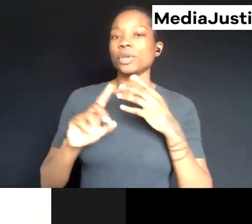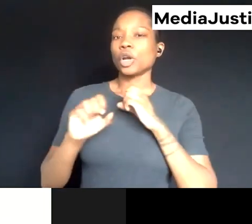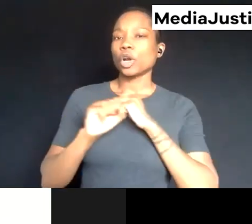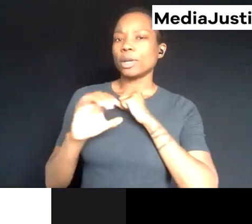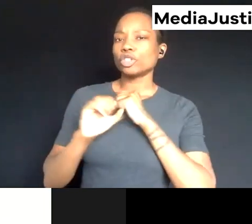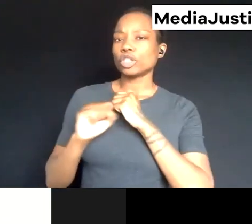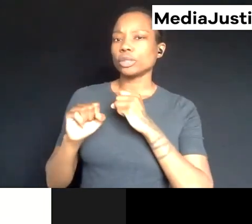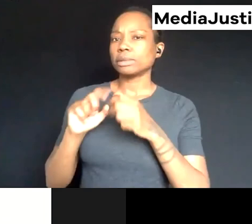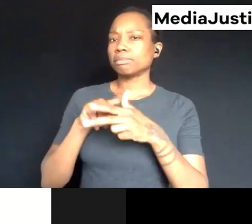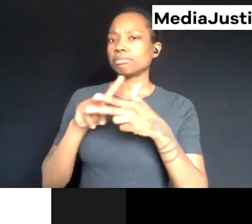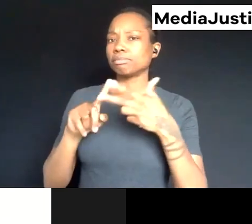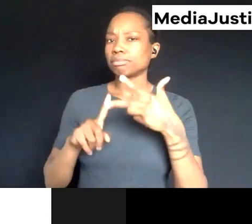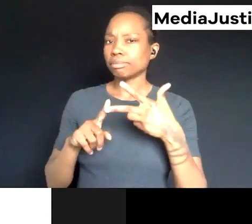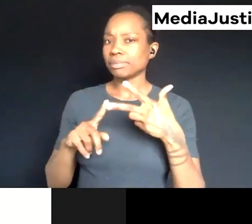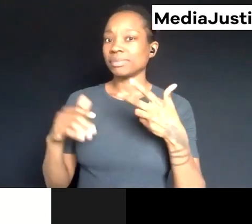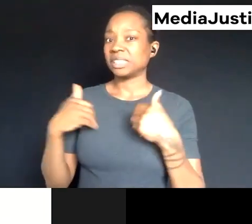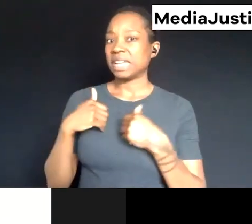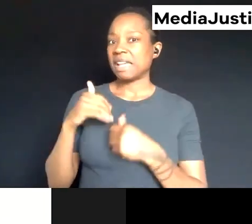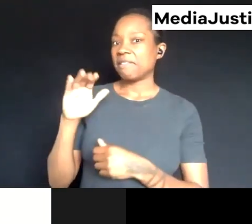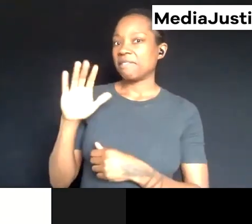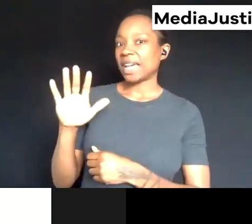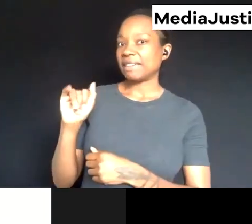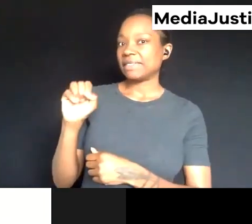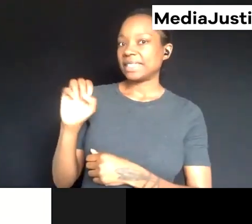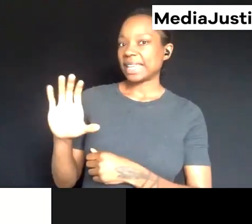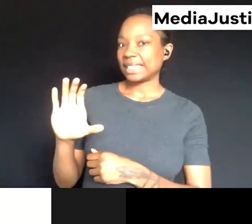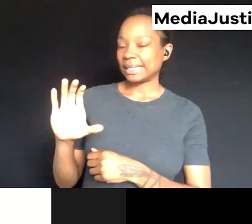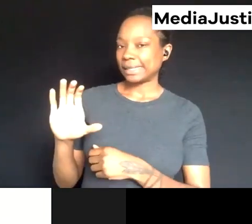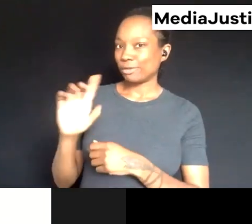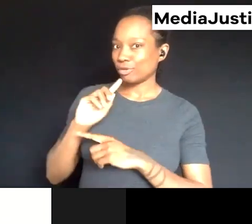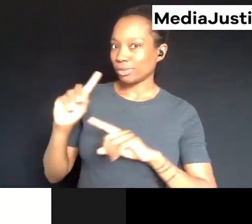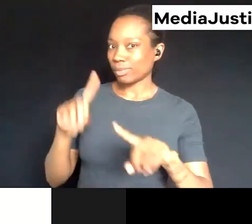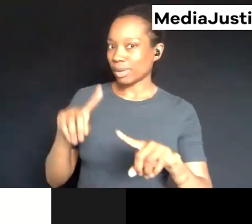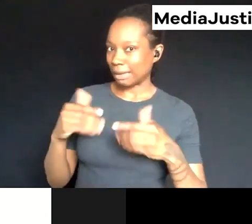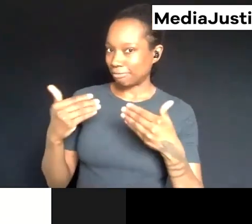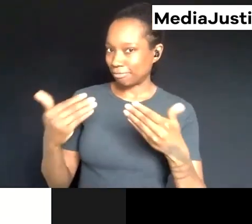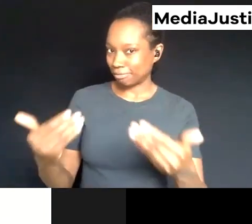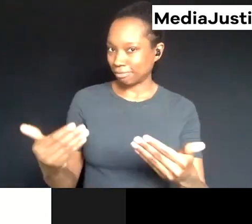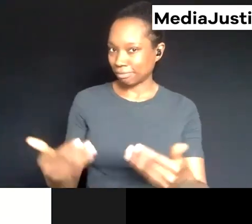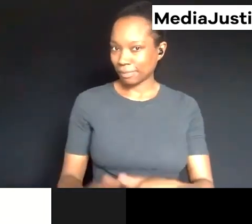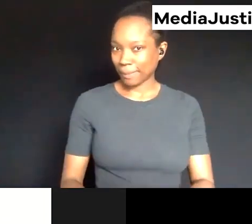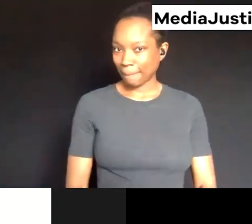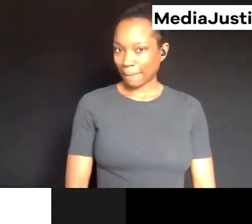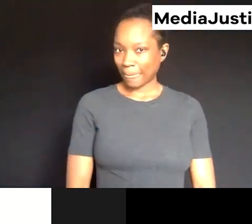And you've got about 5 seconds to respond here.